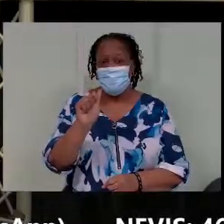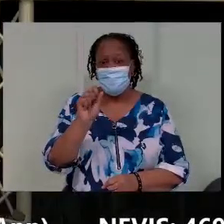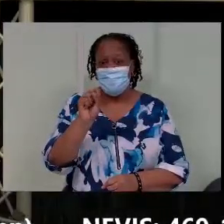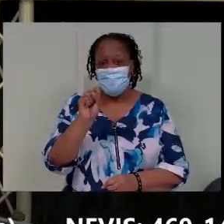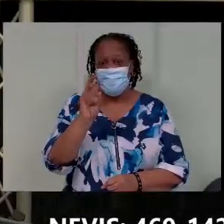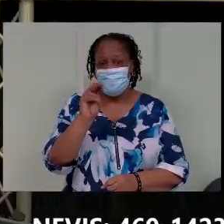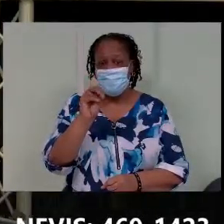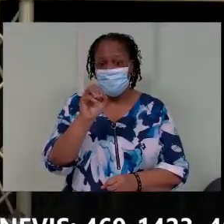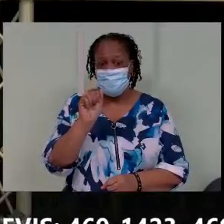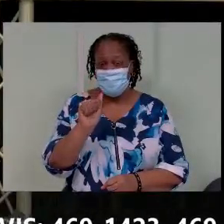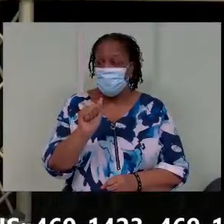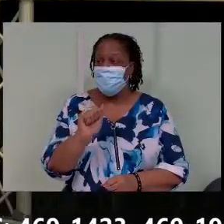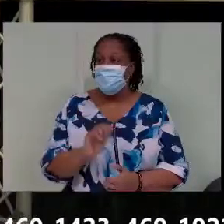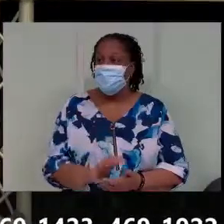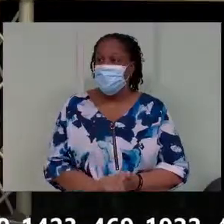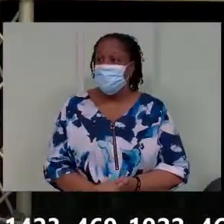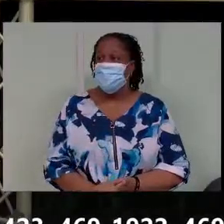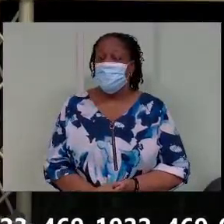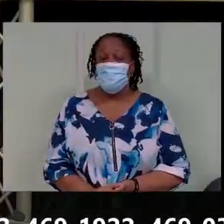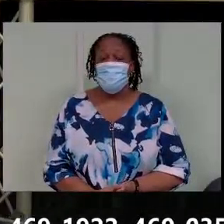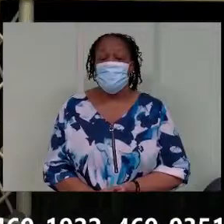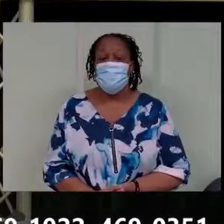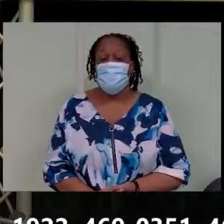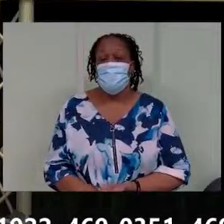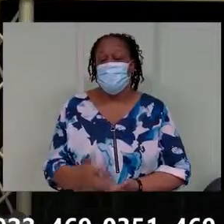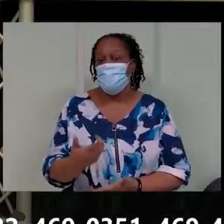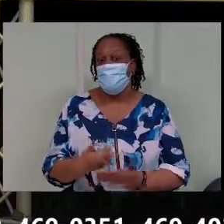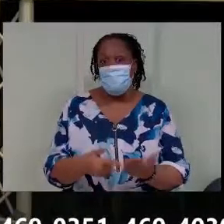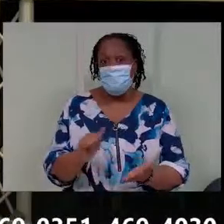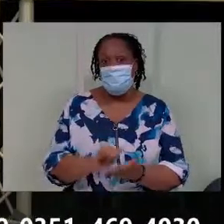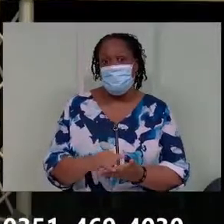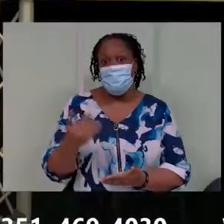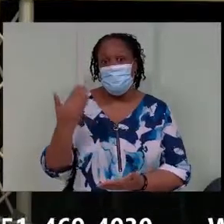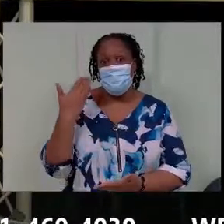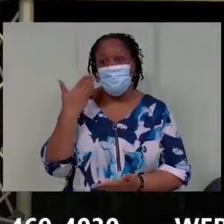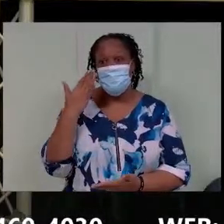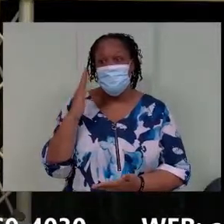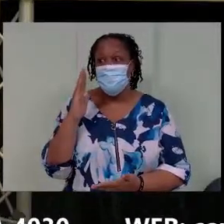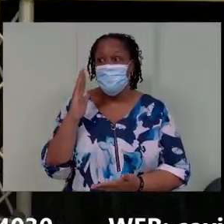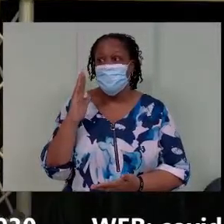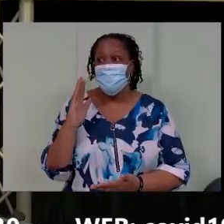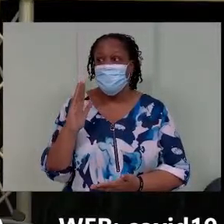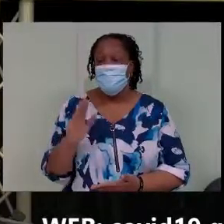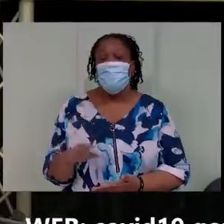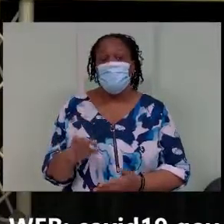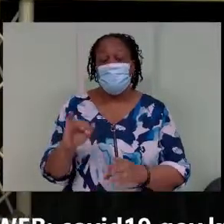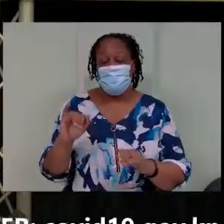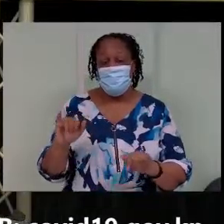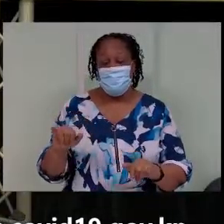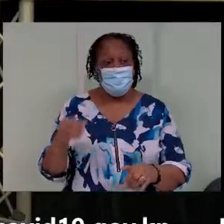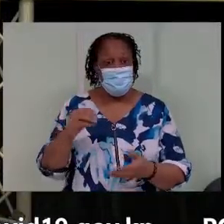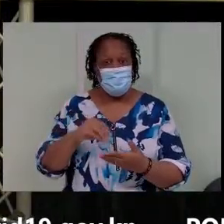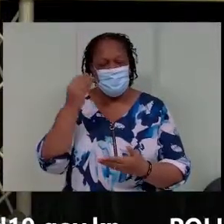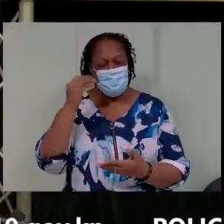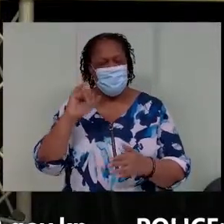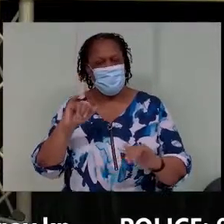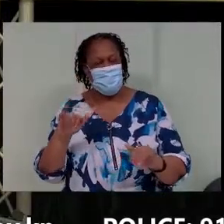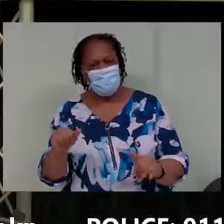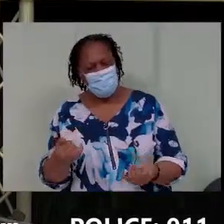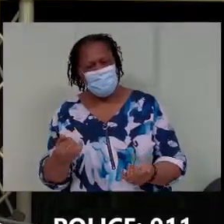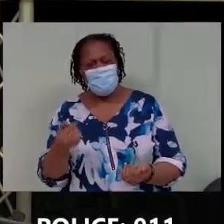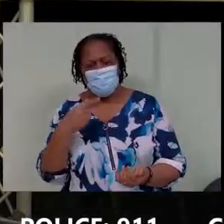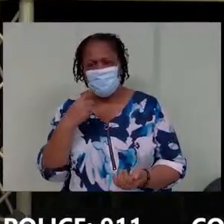So the question was, what is convalescent plasma? And the person said that they learned it was just approved by the FDA.